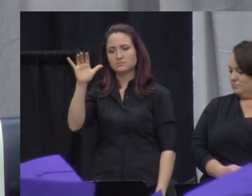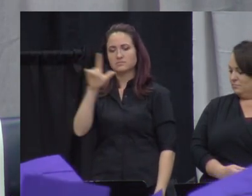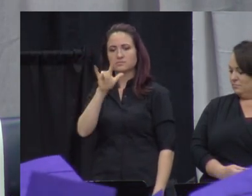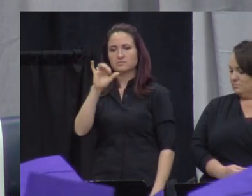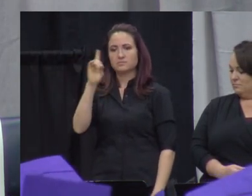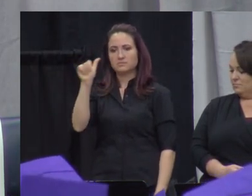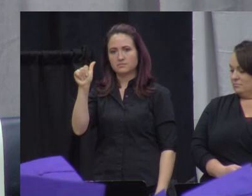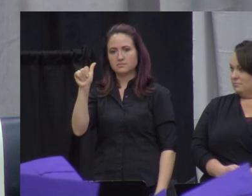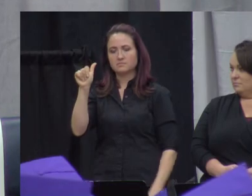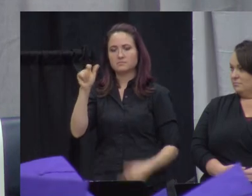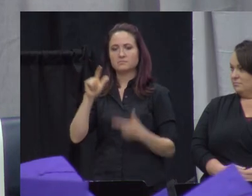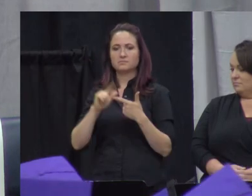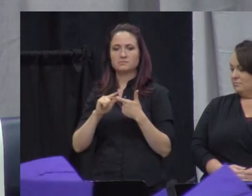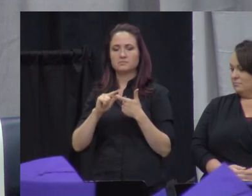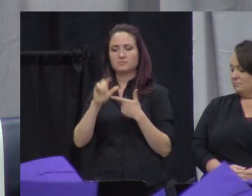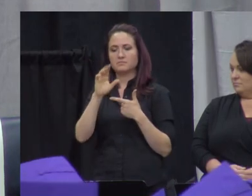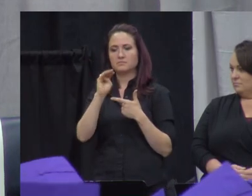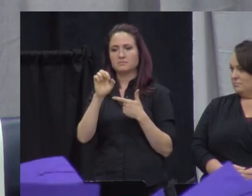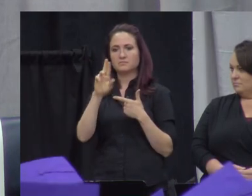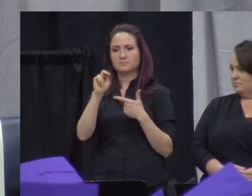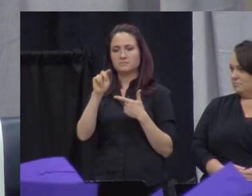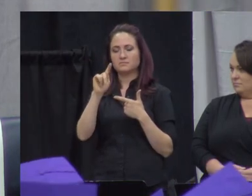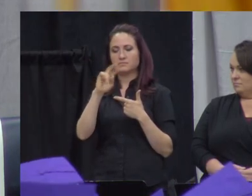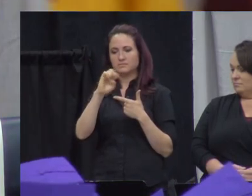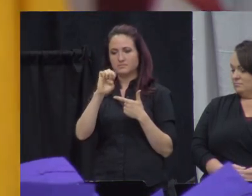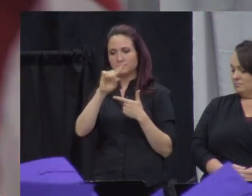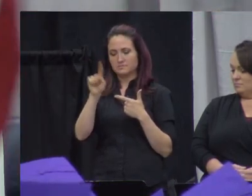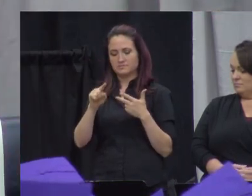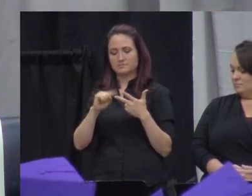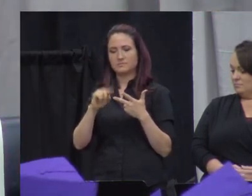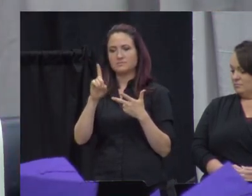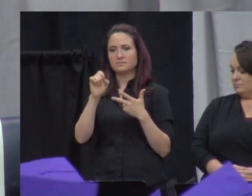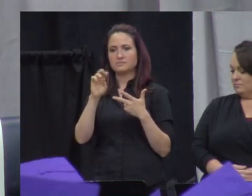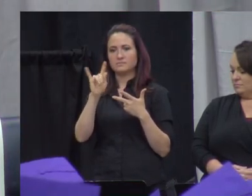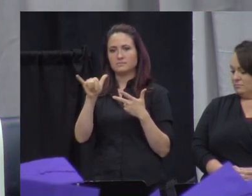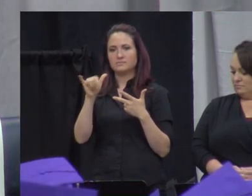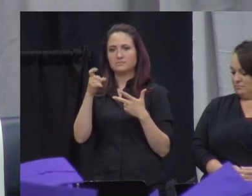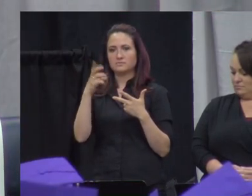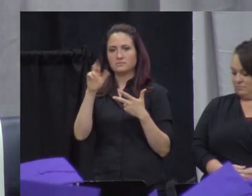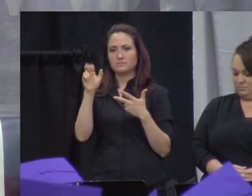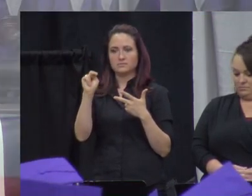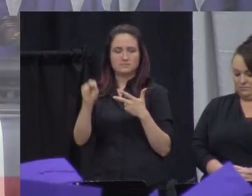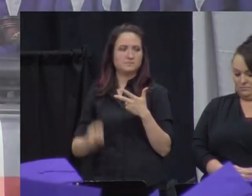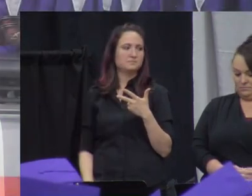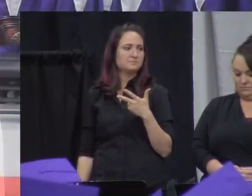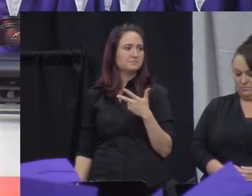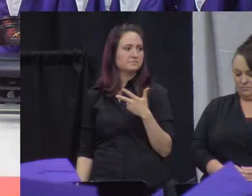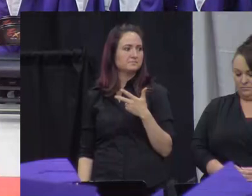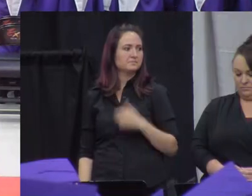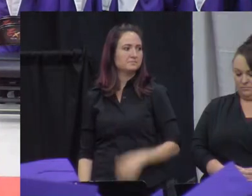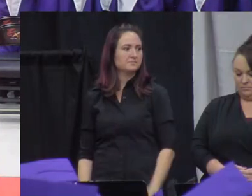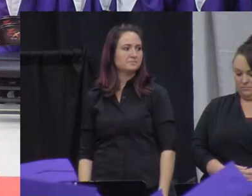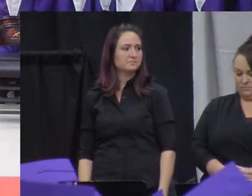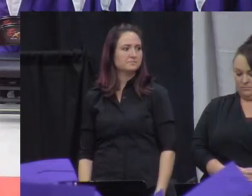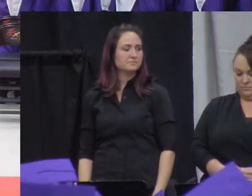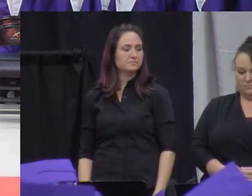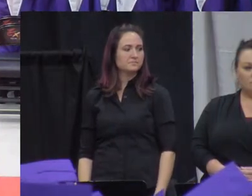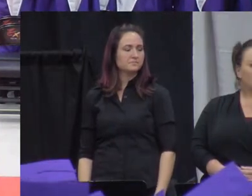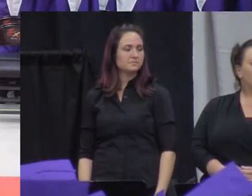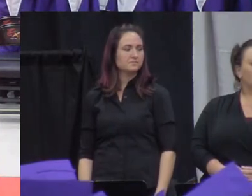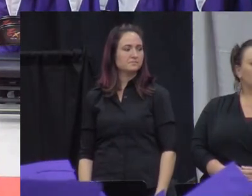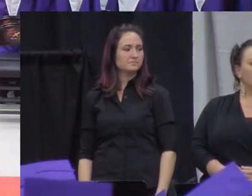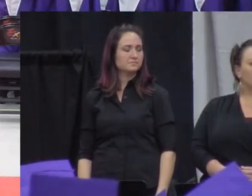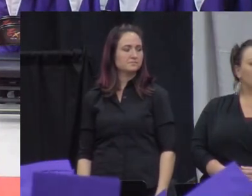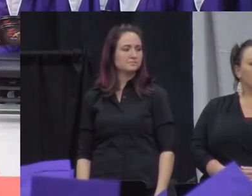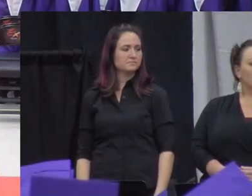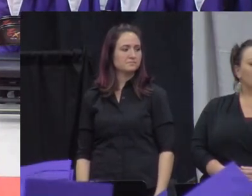McCall, Cadet Alex Martinez, and Cadet Destiny Duran.